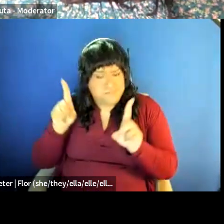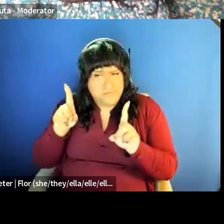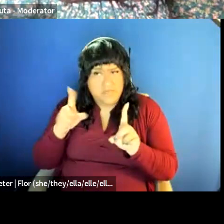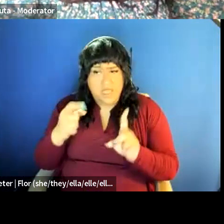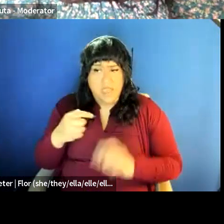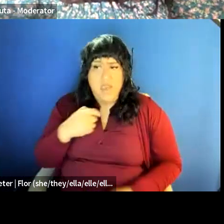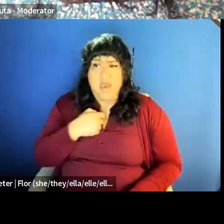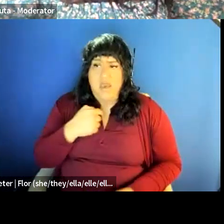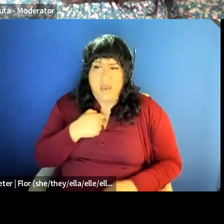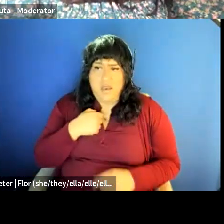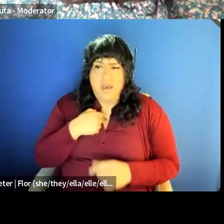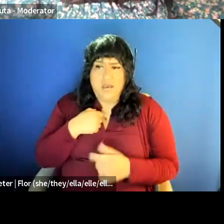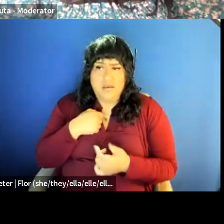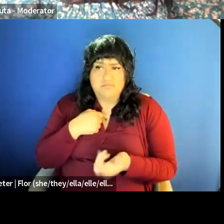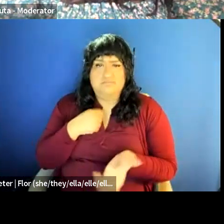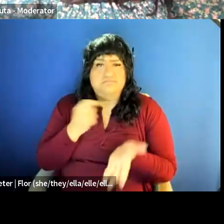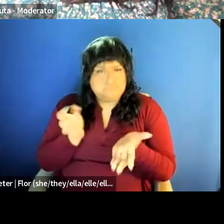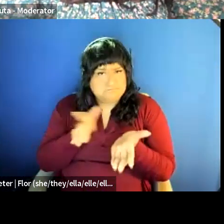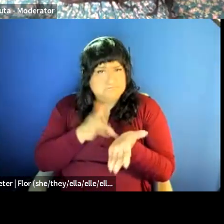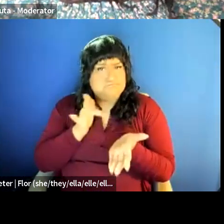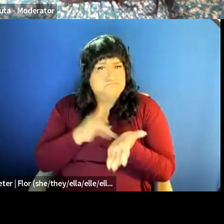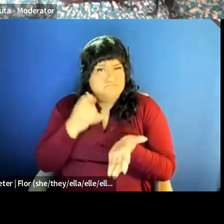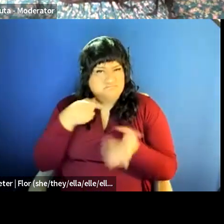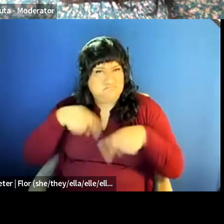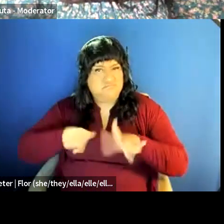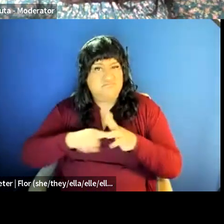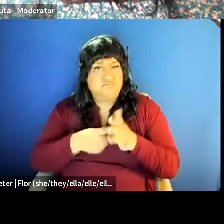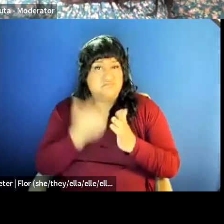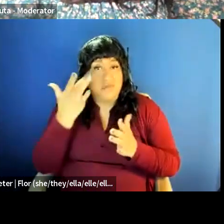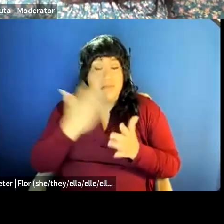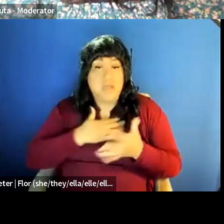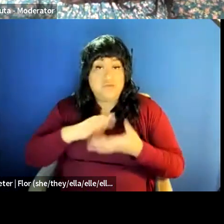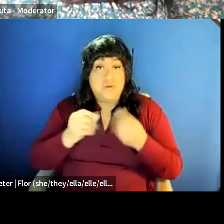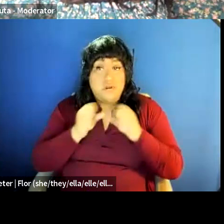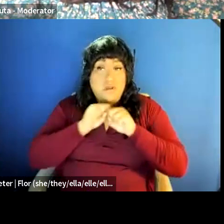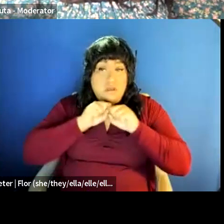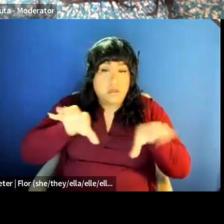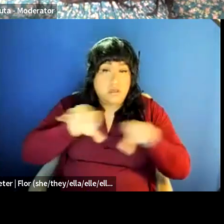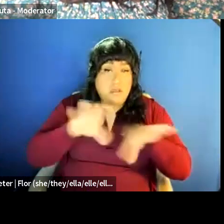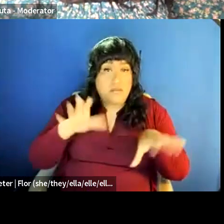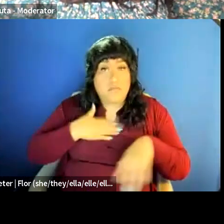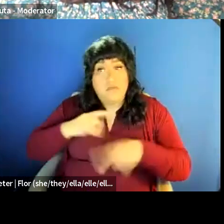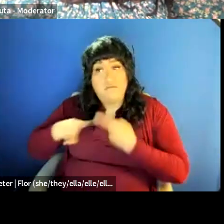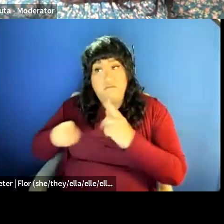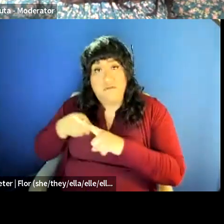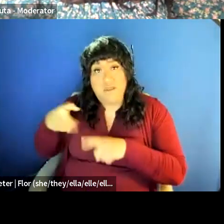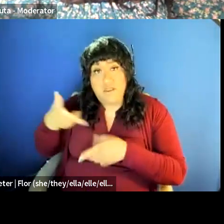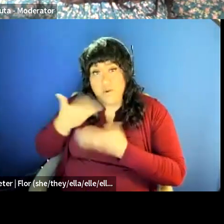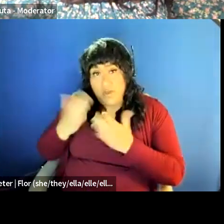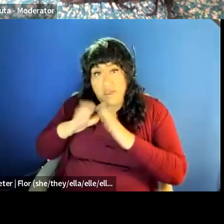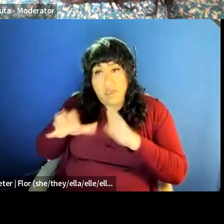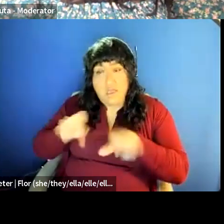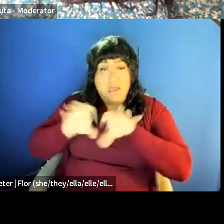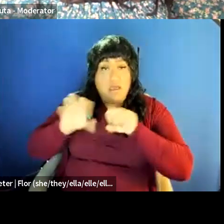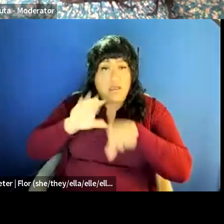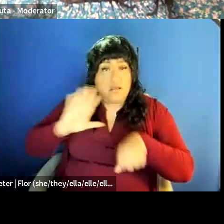I took it for granted in the beginning, because I was getting my story out. I was getting my friends that were unhoused story out. But then I realized that there was something